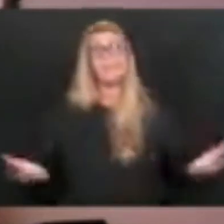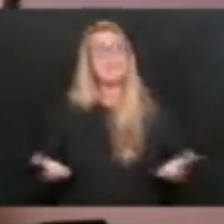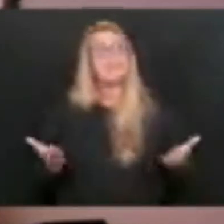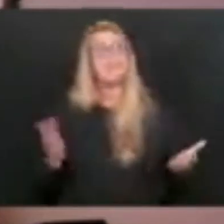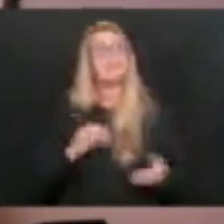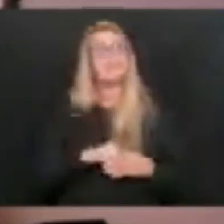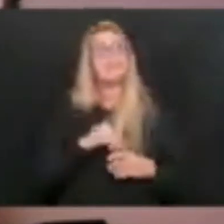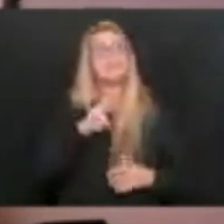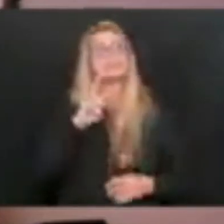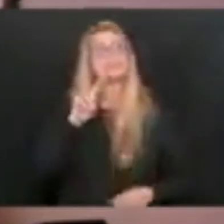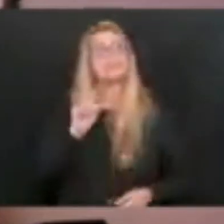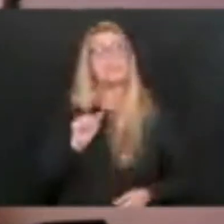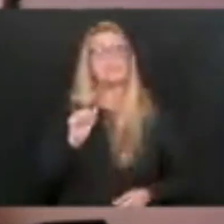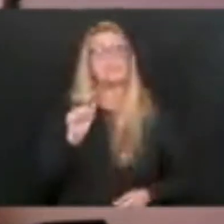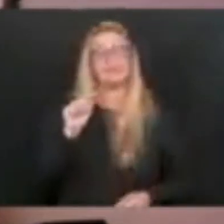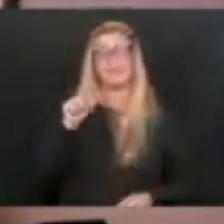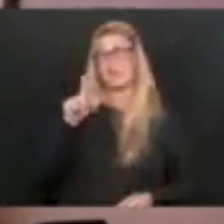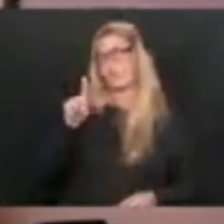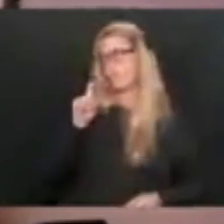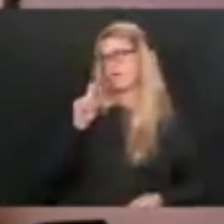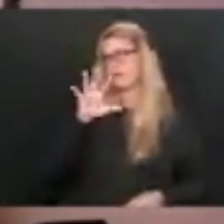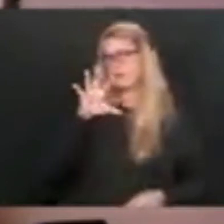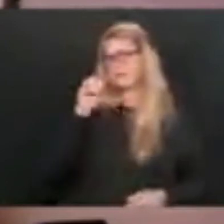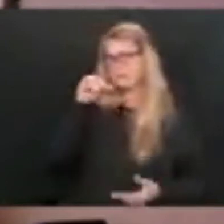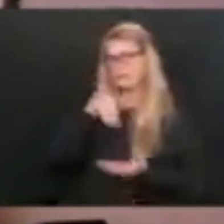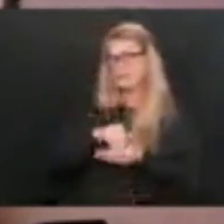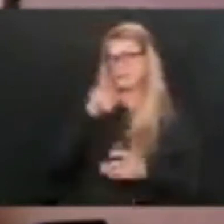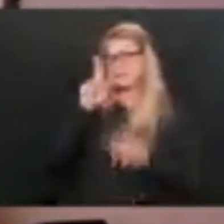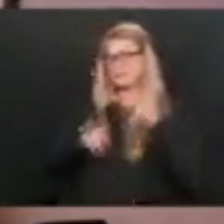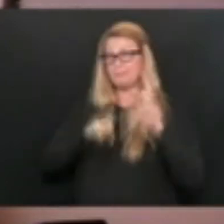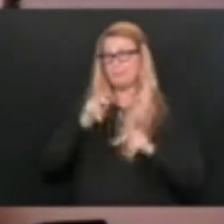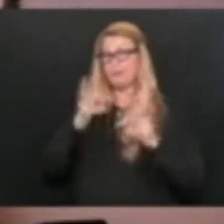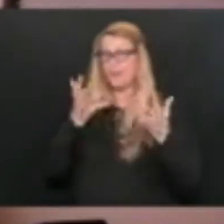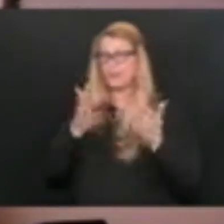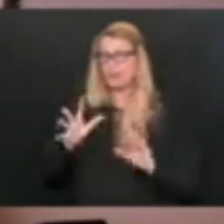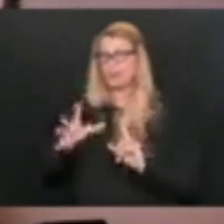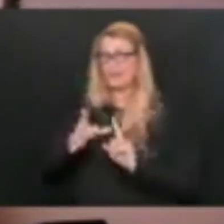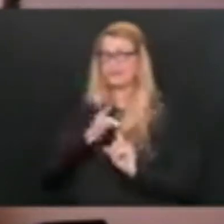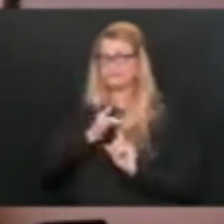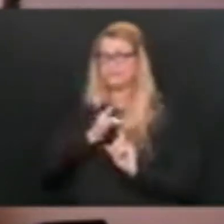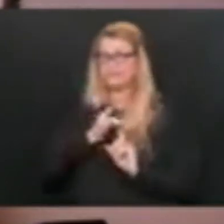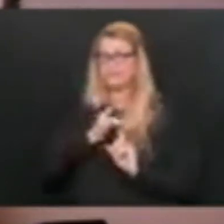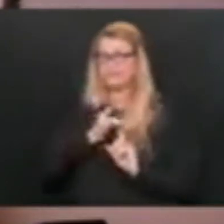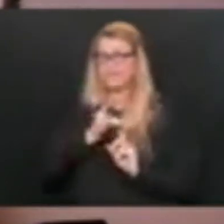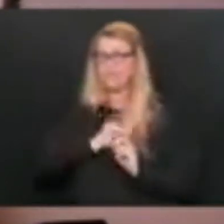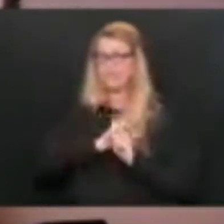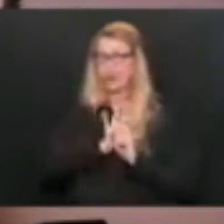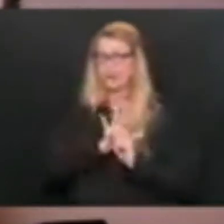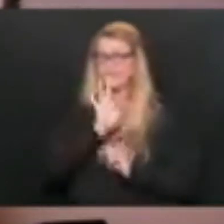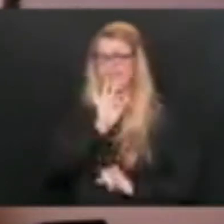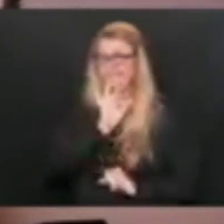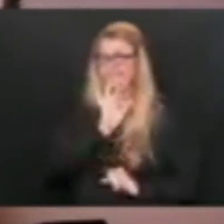Virginia, that 150,000 people have been infected with COVID-19 and